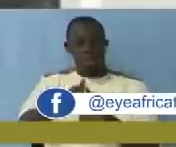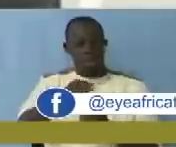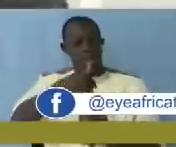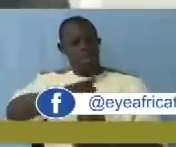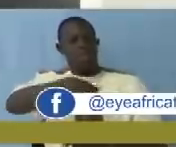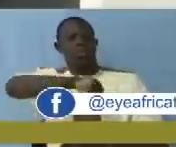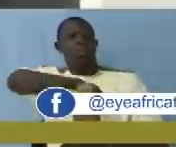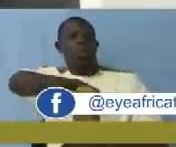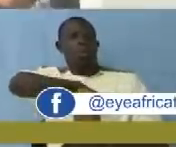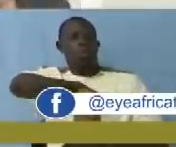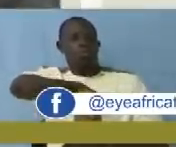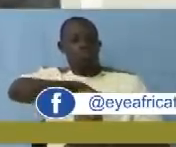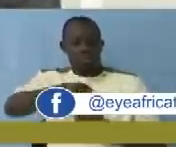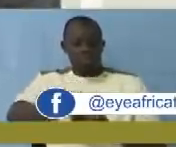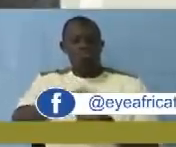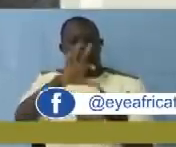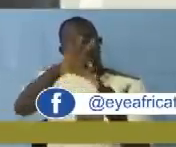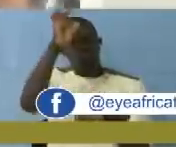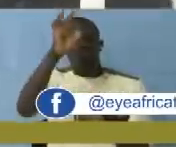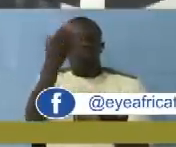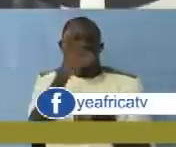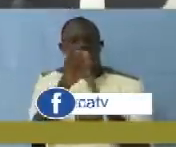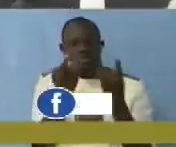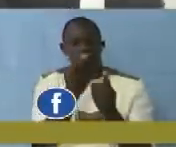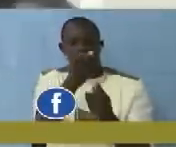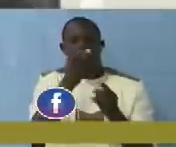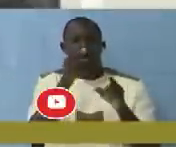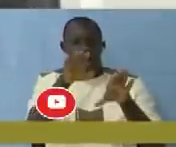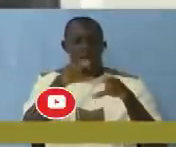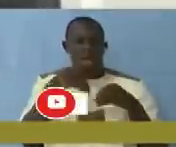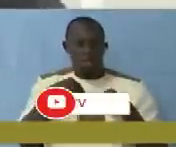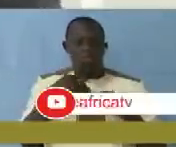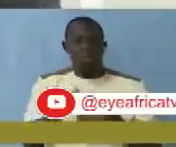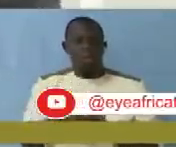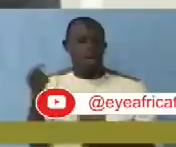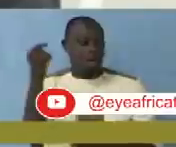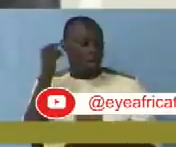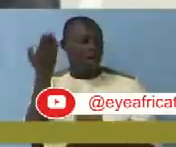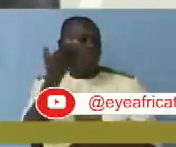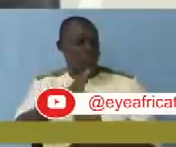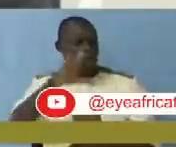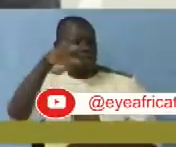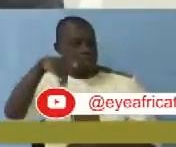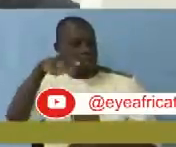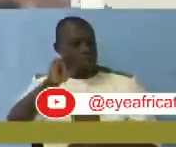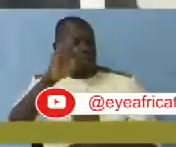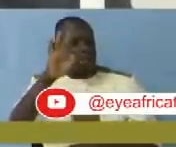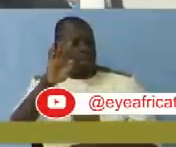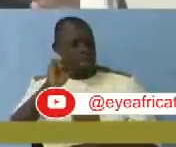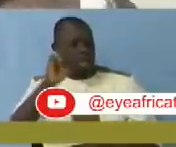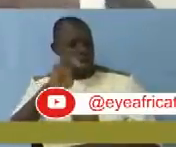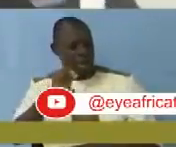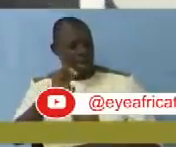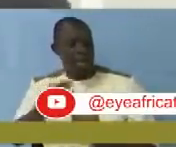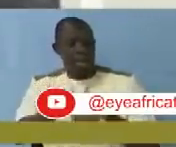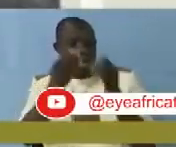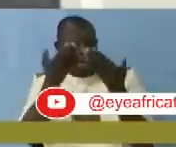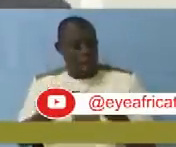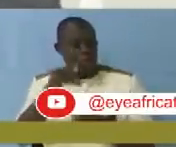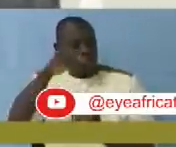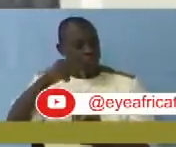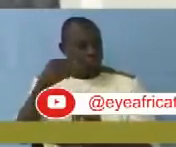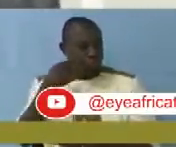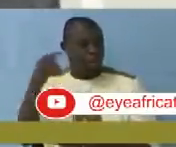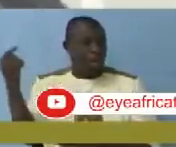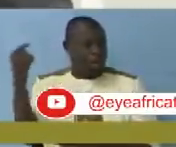testimony. You choose which one you accept. That we heard from Peter. Today we're hearing that from Paul. And this trend is going to